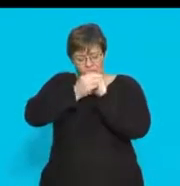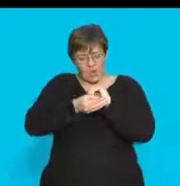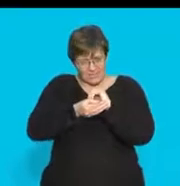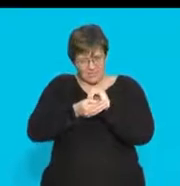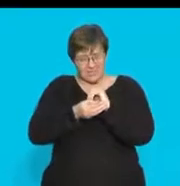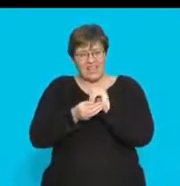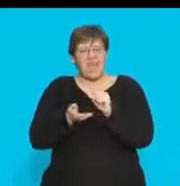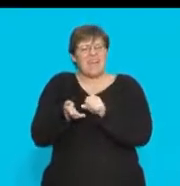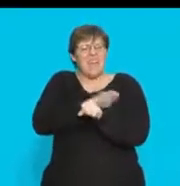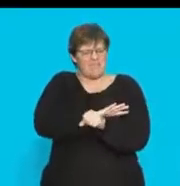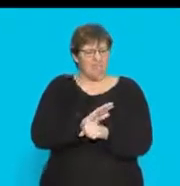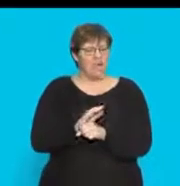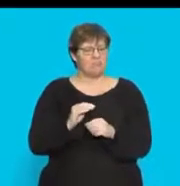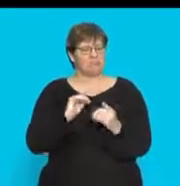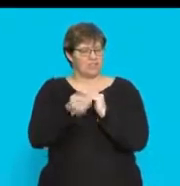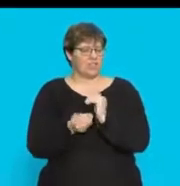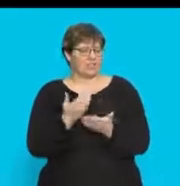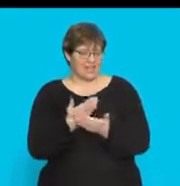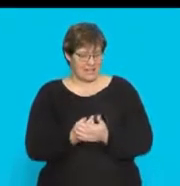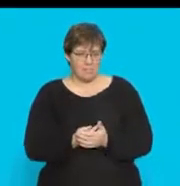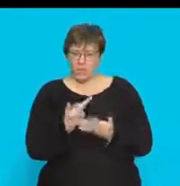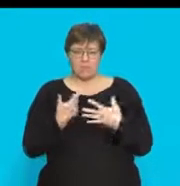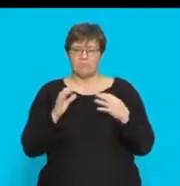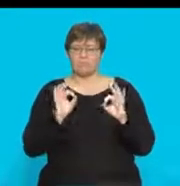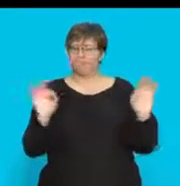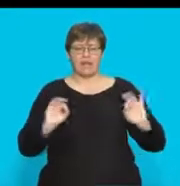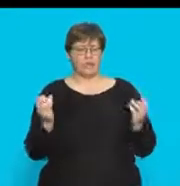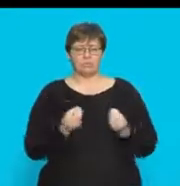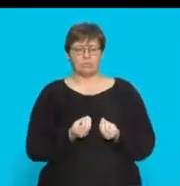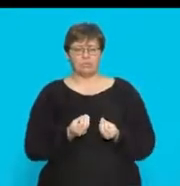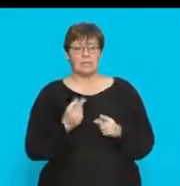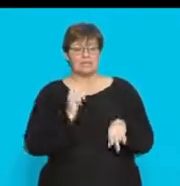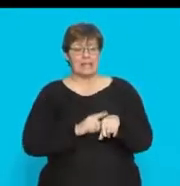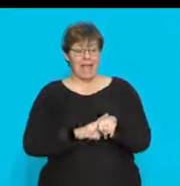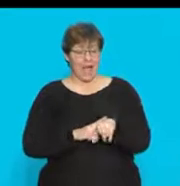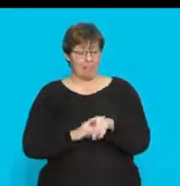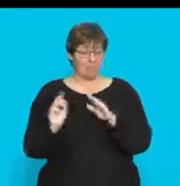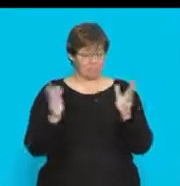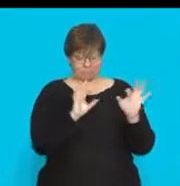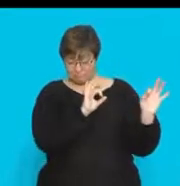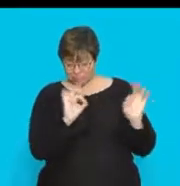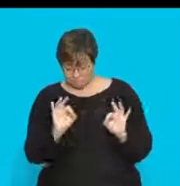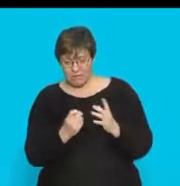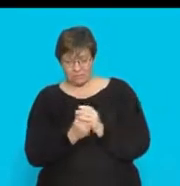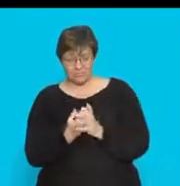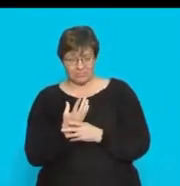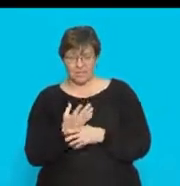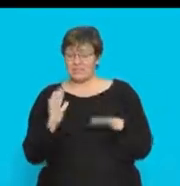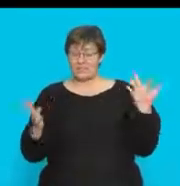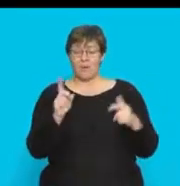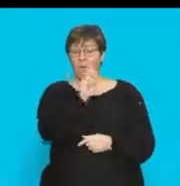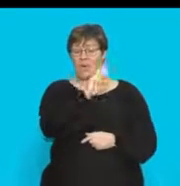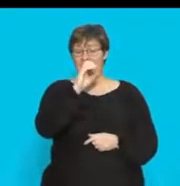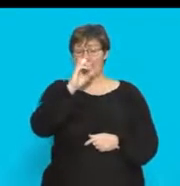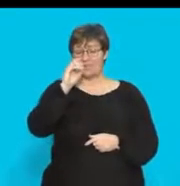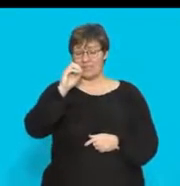covering, and it can actually not do anything until it's really necessary. Sometimes hundreds, thousands of years, believe